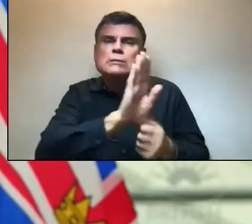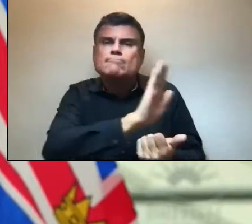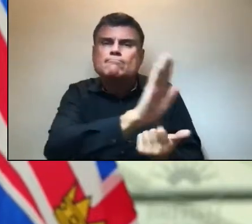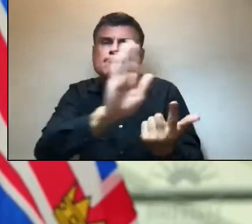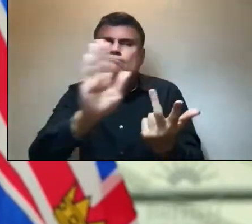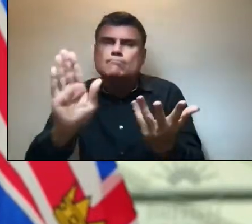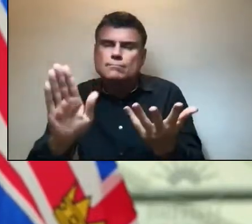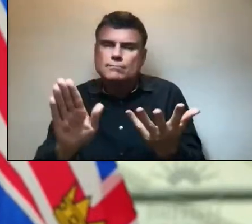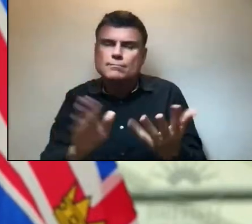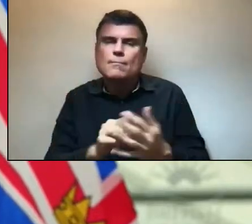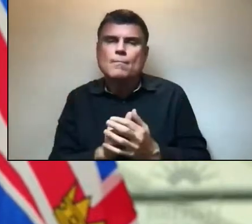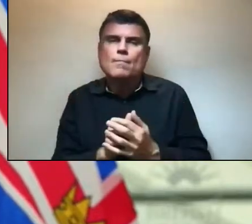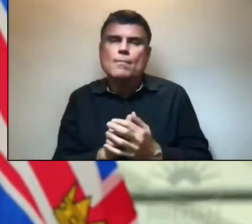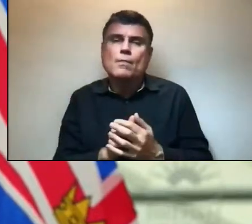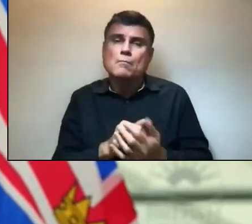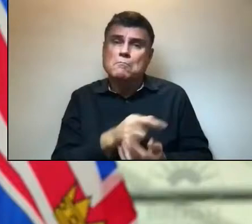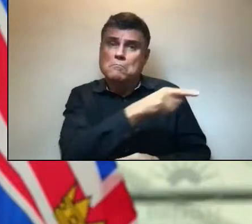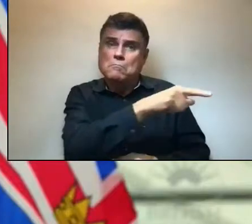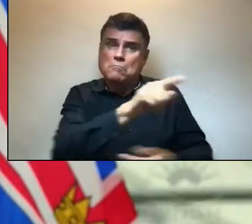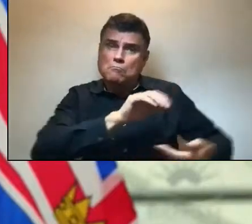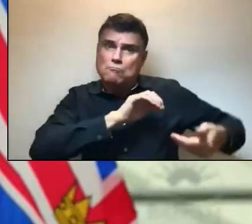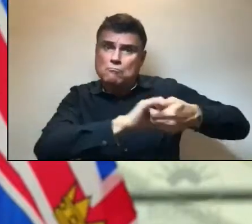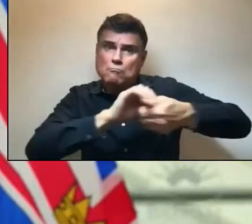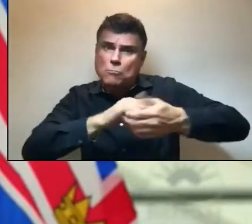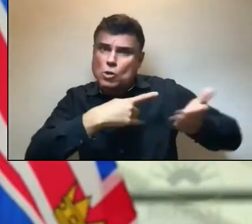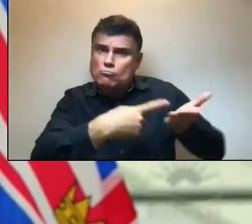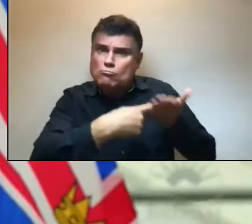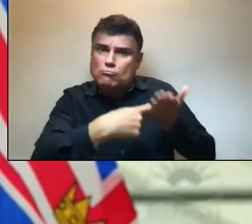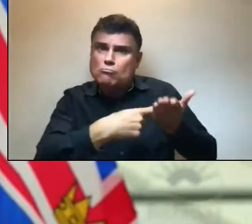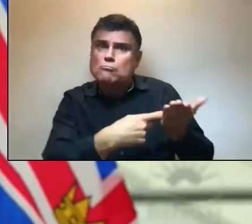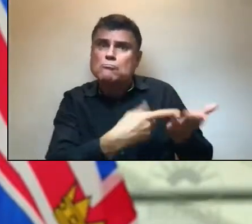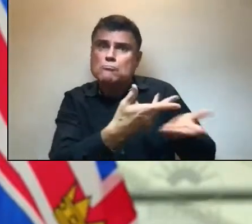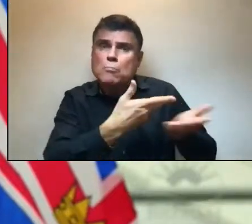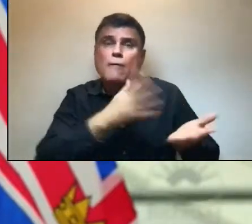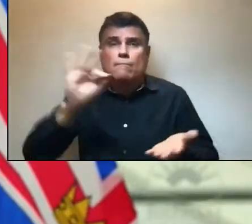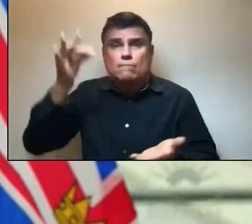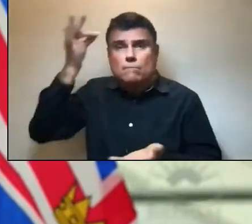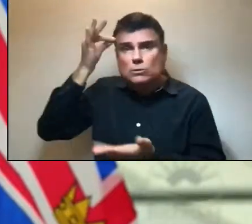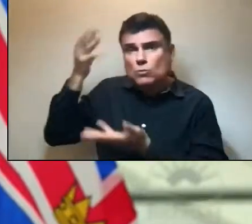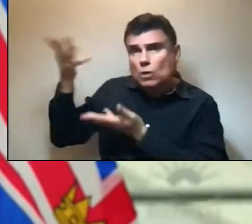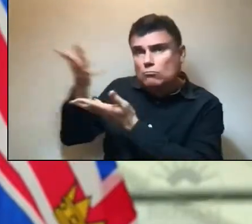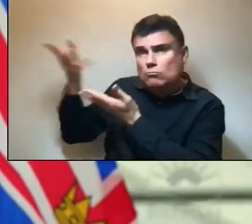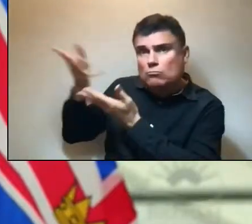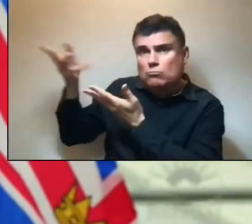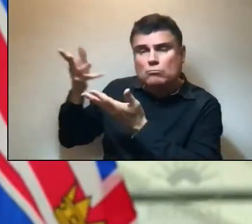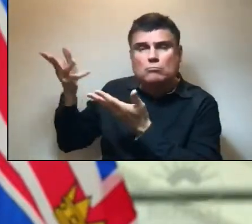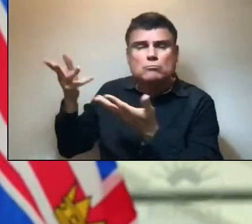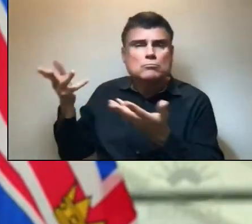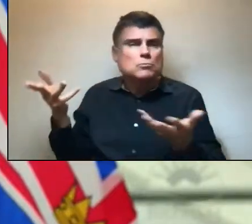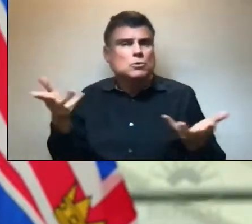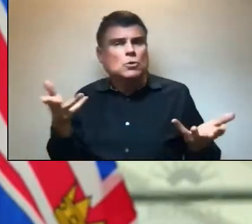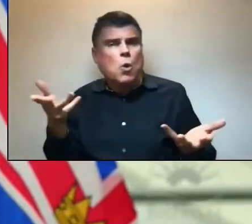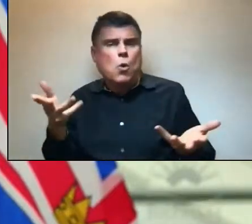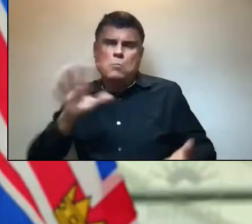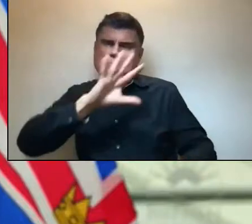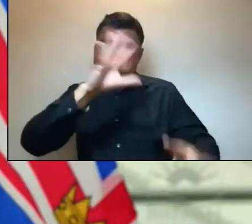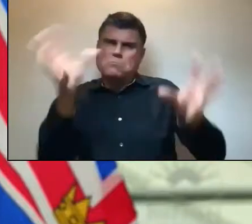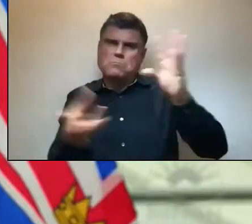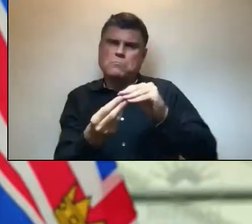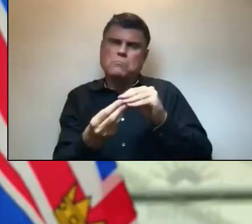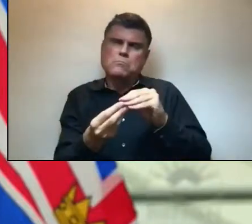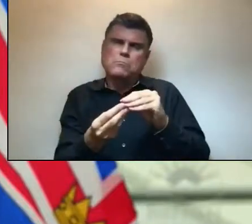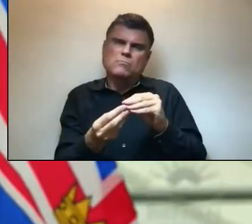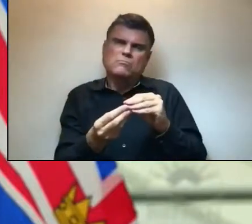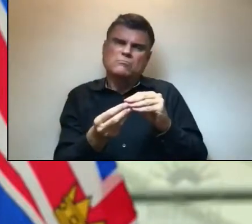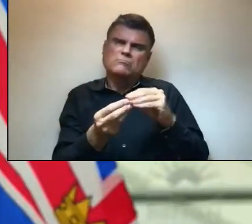been working with us and with the federal government directly. So there's quite a few. I think there's about 300 and close to